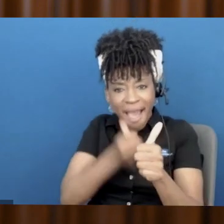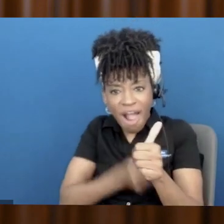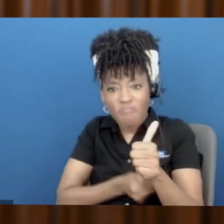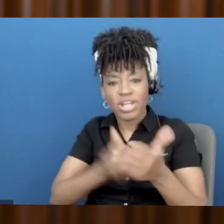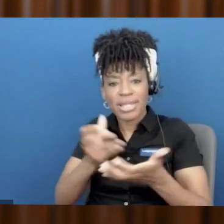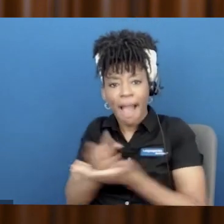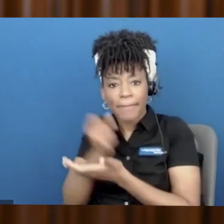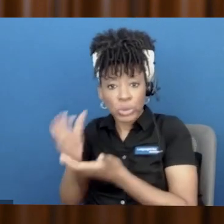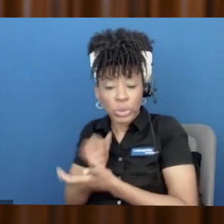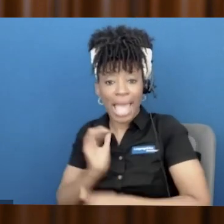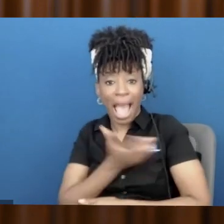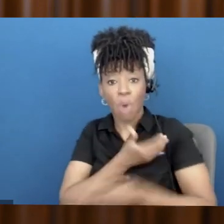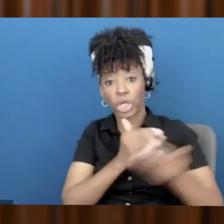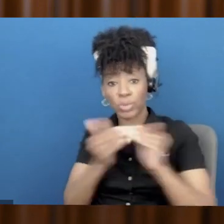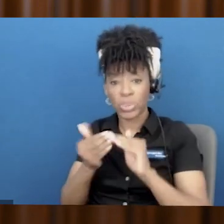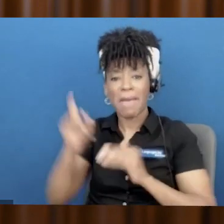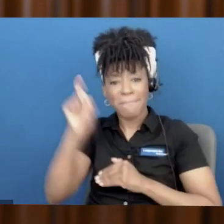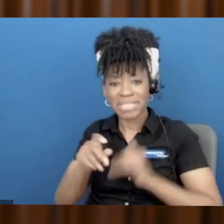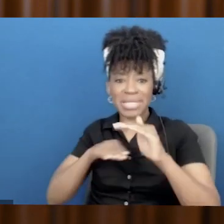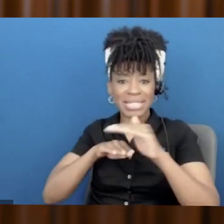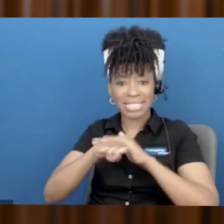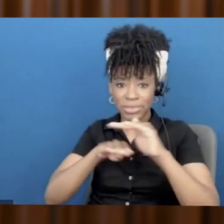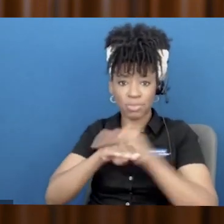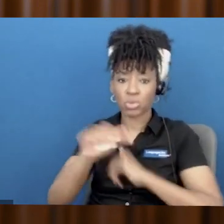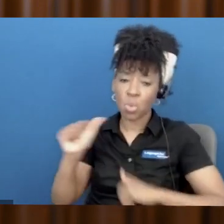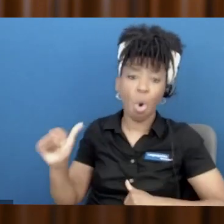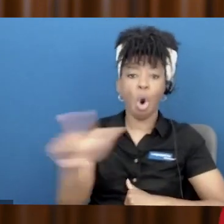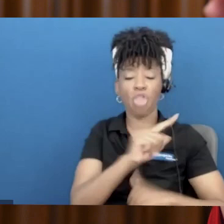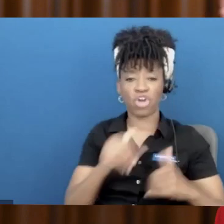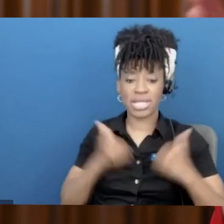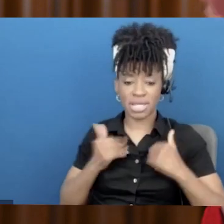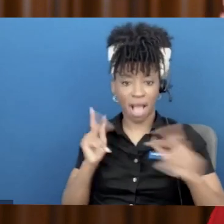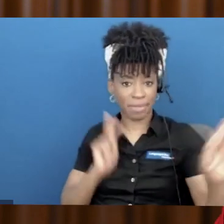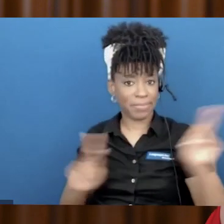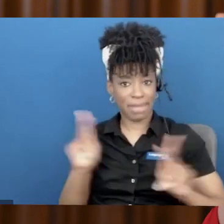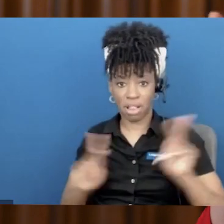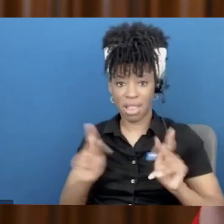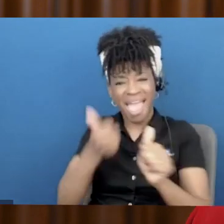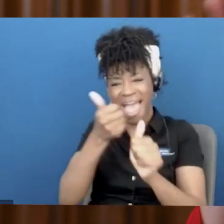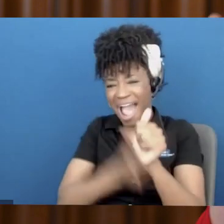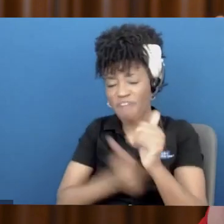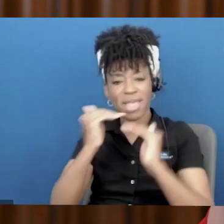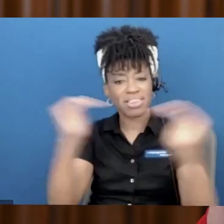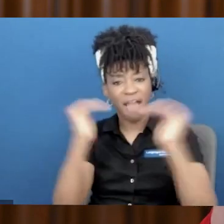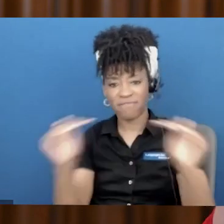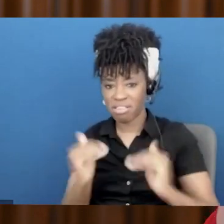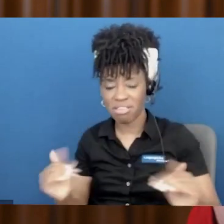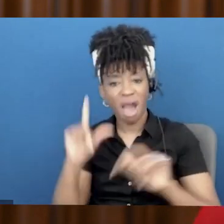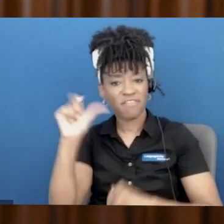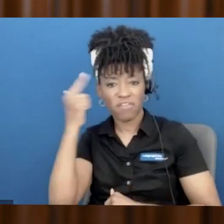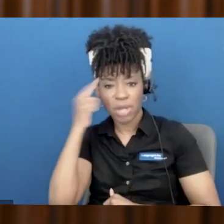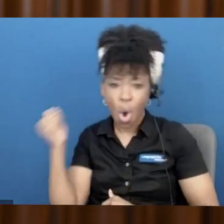community must be accessible for all our young people. Every level of government and all our